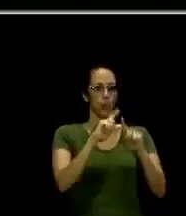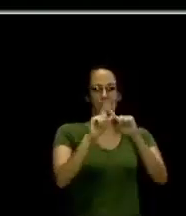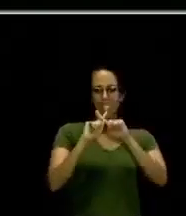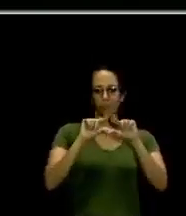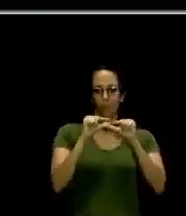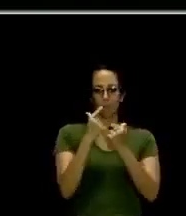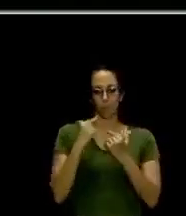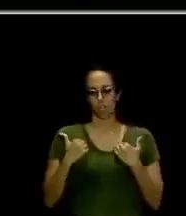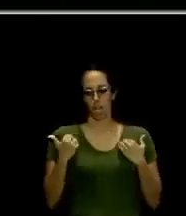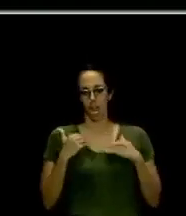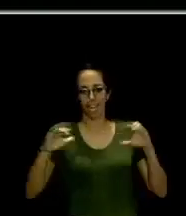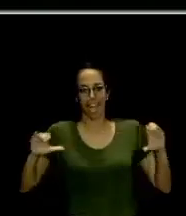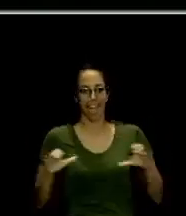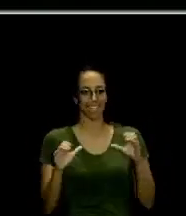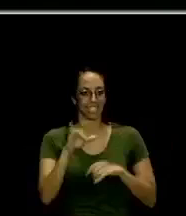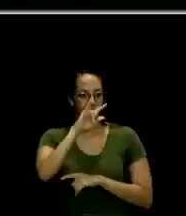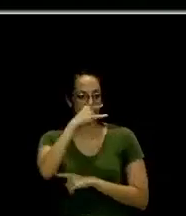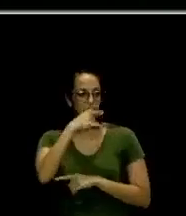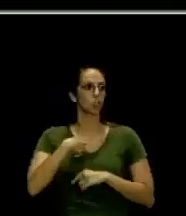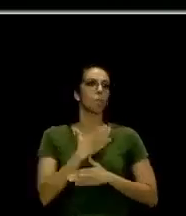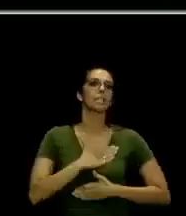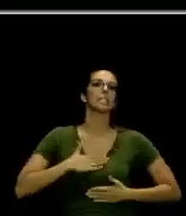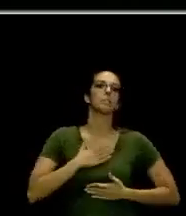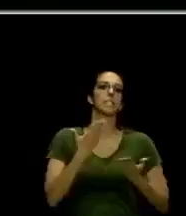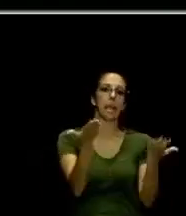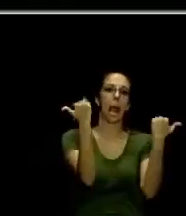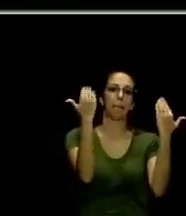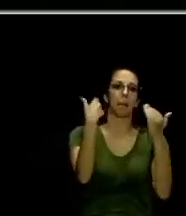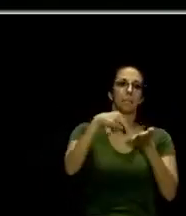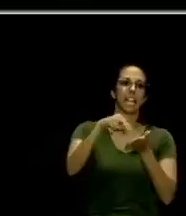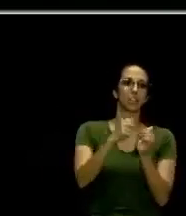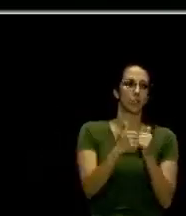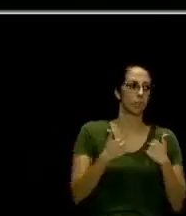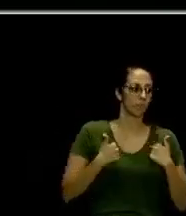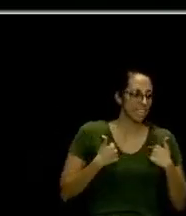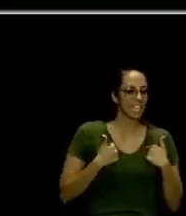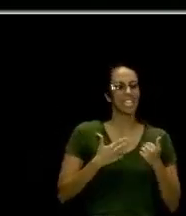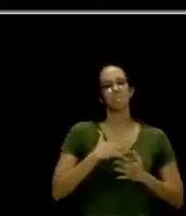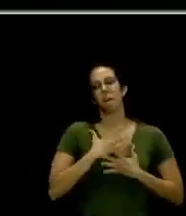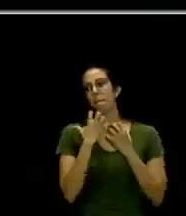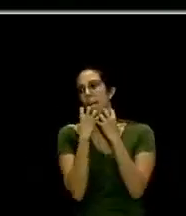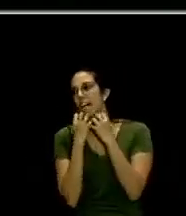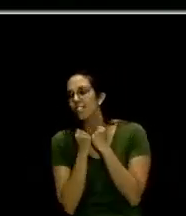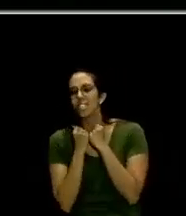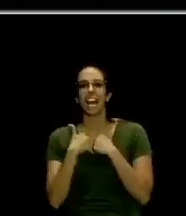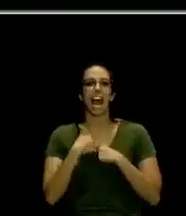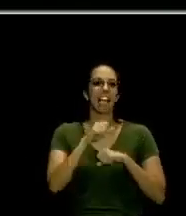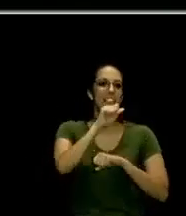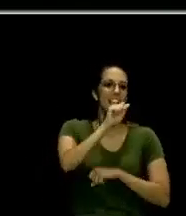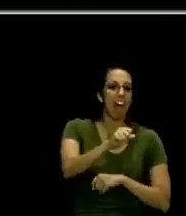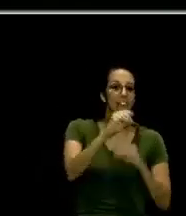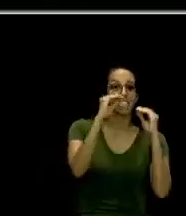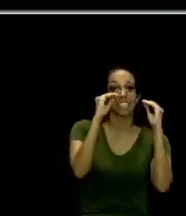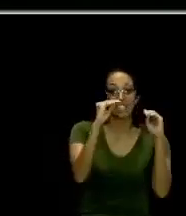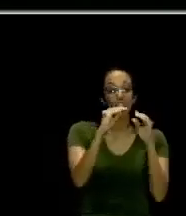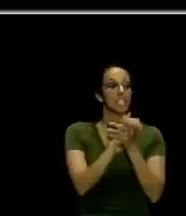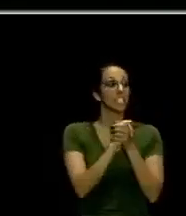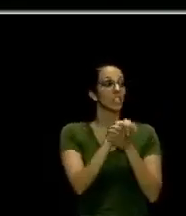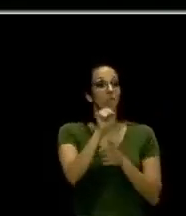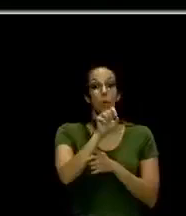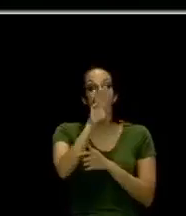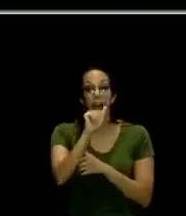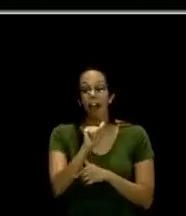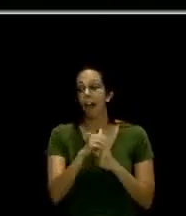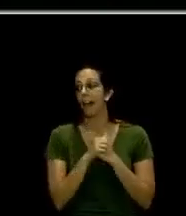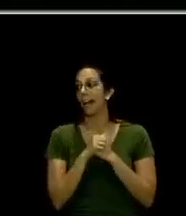for young active kids. So please, please, please come dance with me. It's my passion. I love teaching